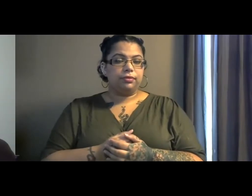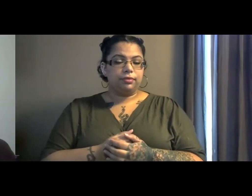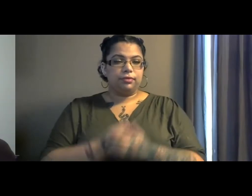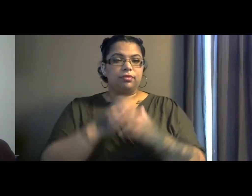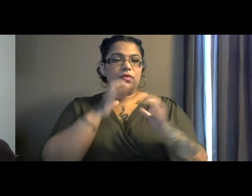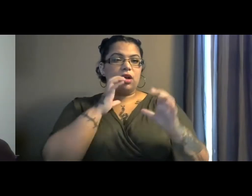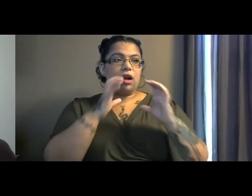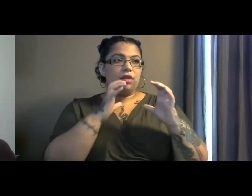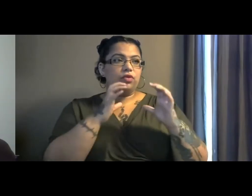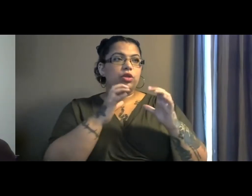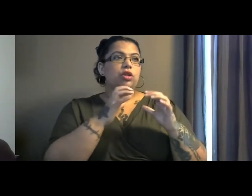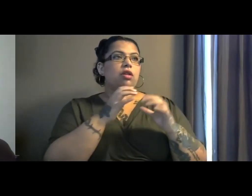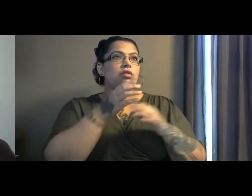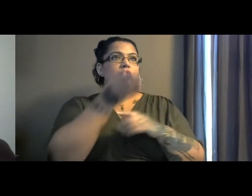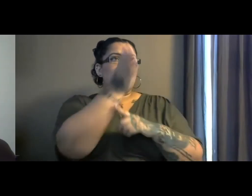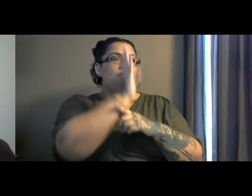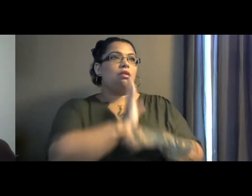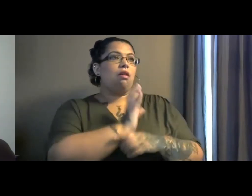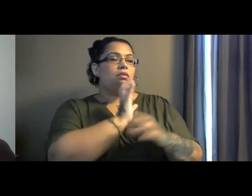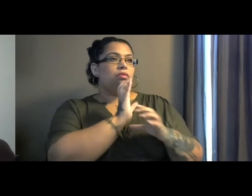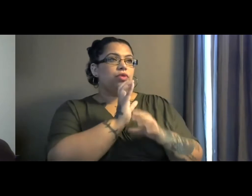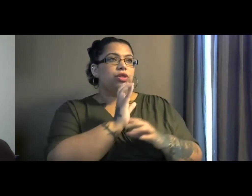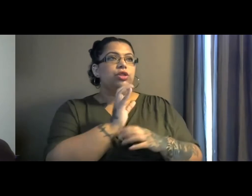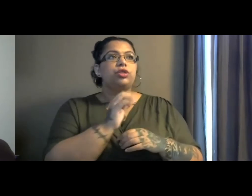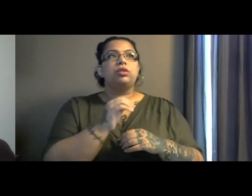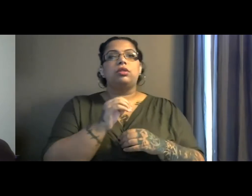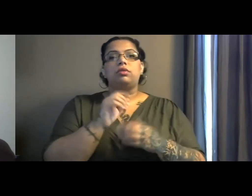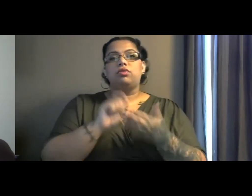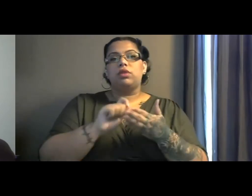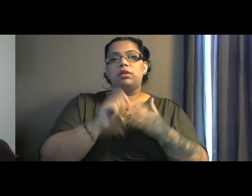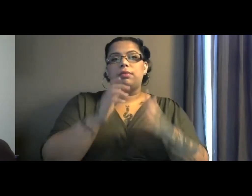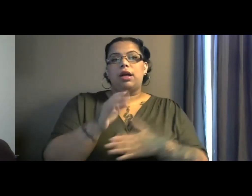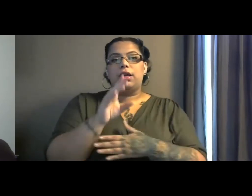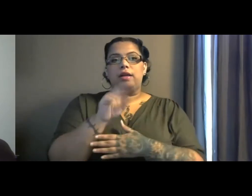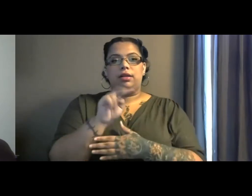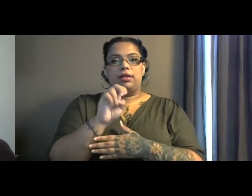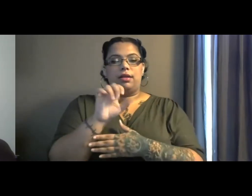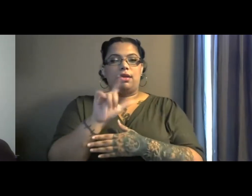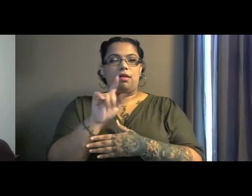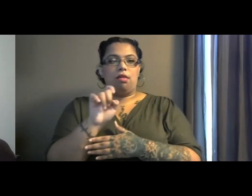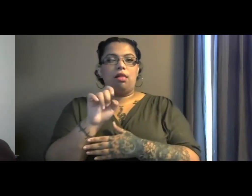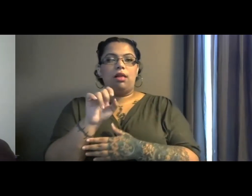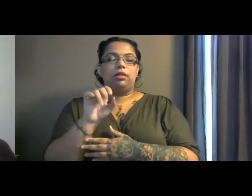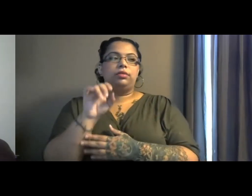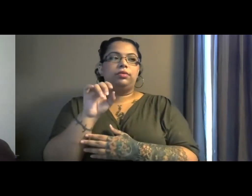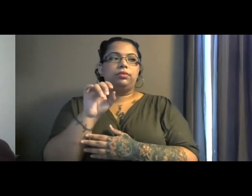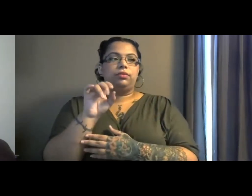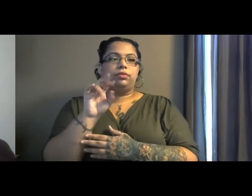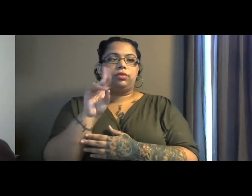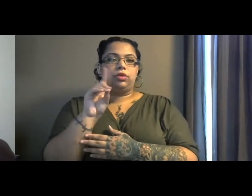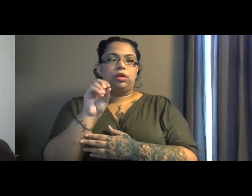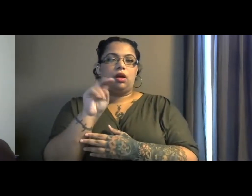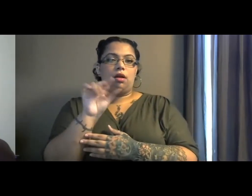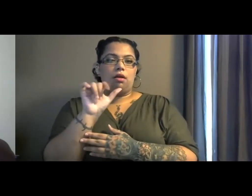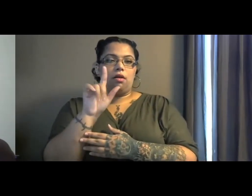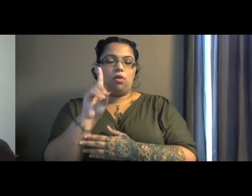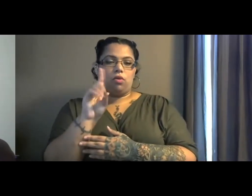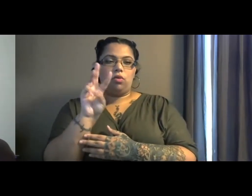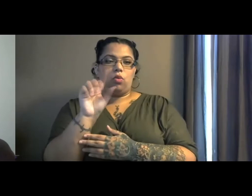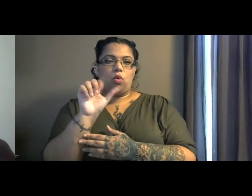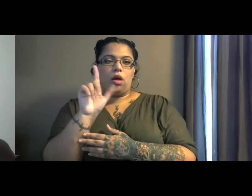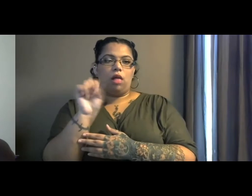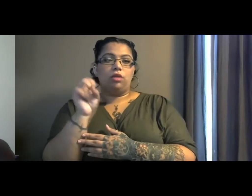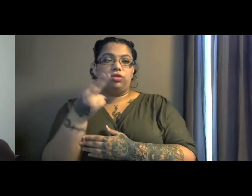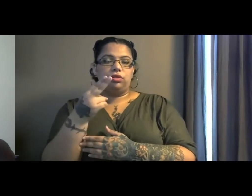Conversations with God by Neil Donald Walsh. And it begins on page